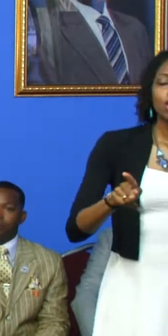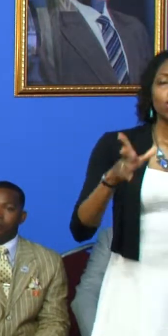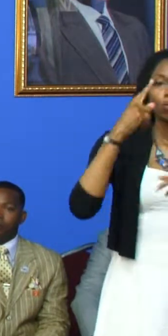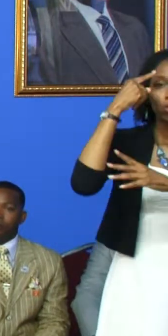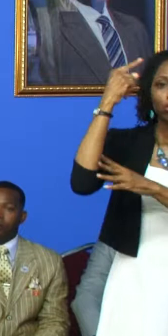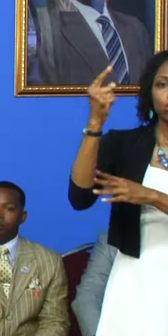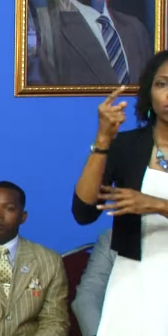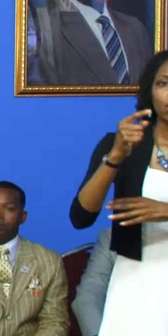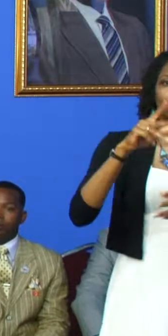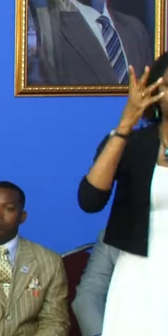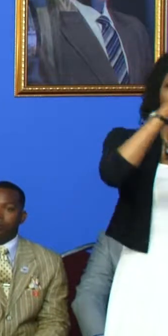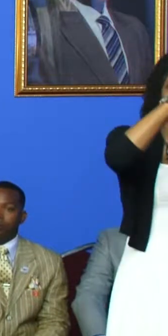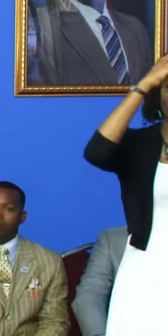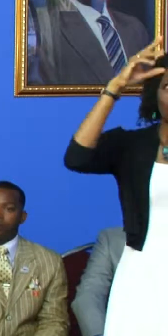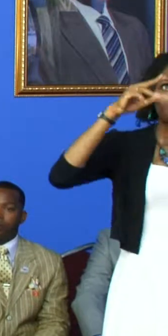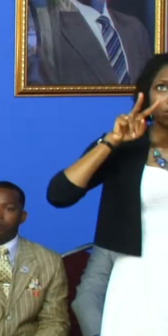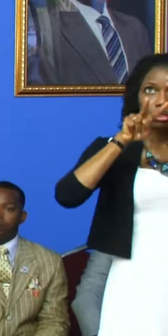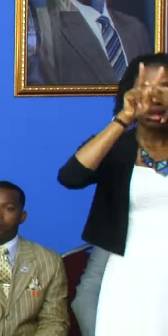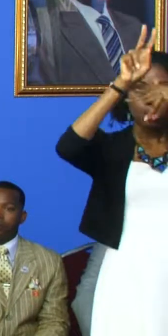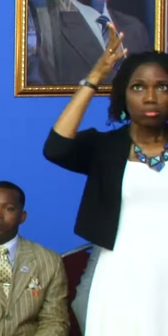archbishop, prophet, prophetess,